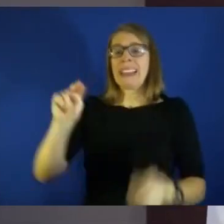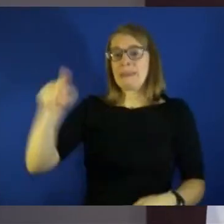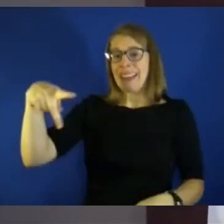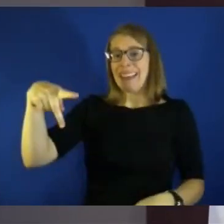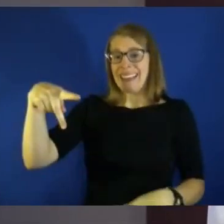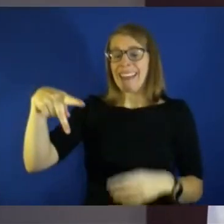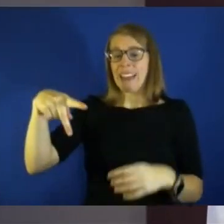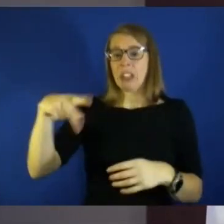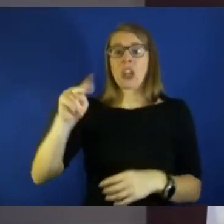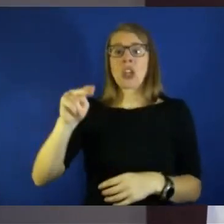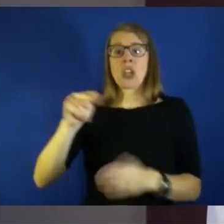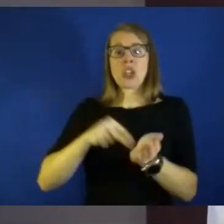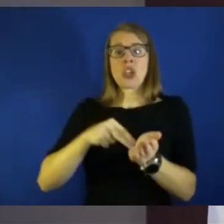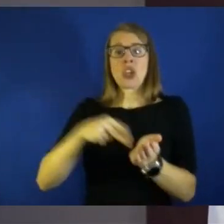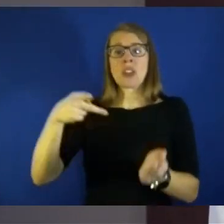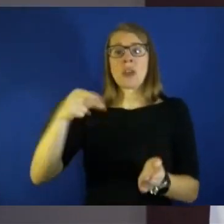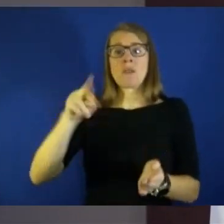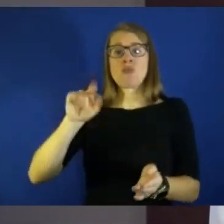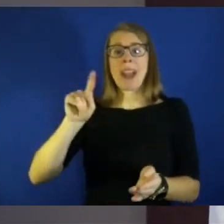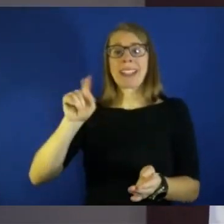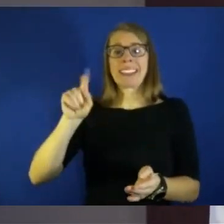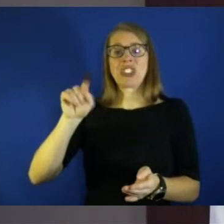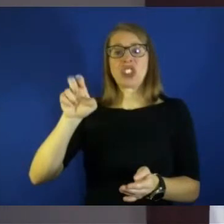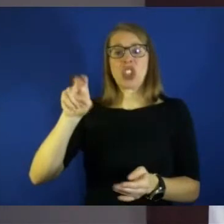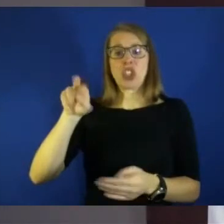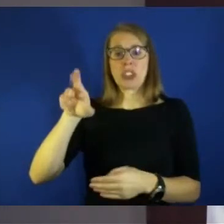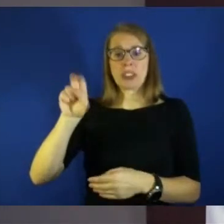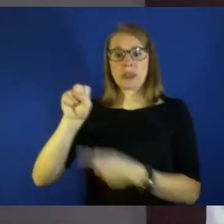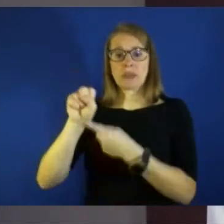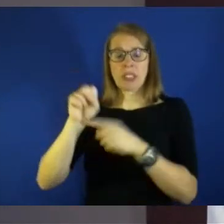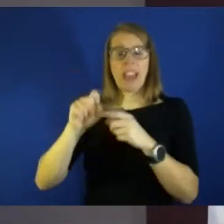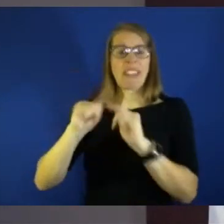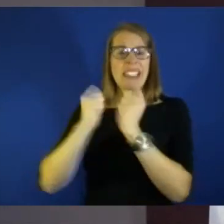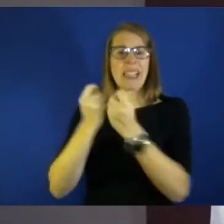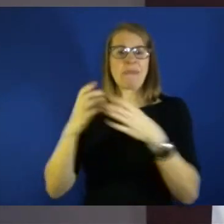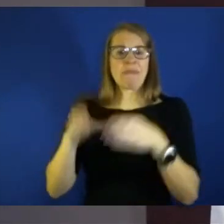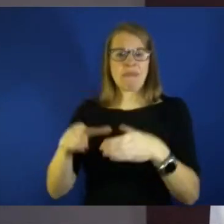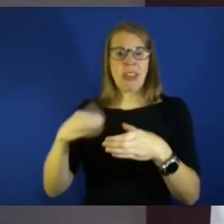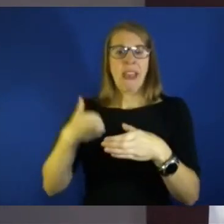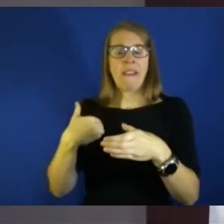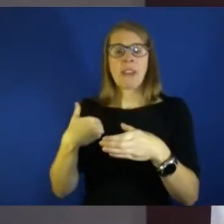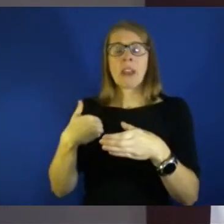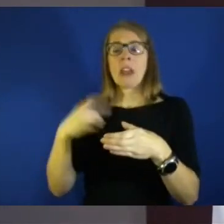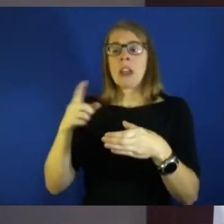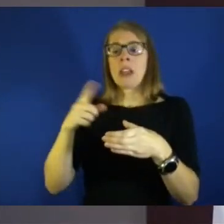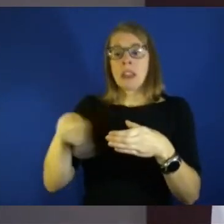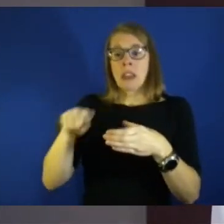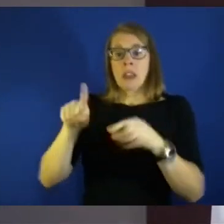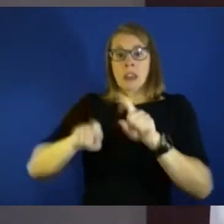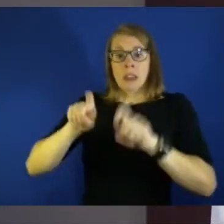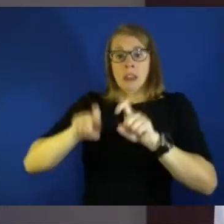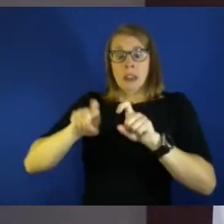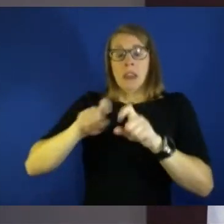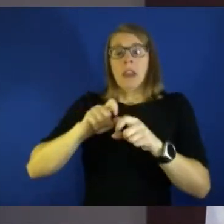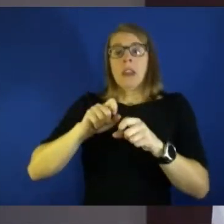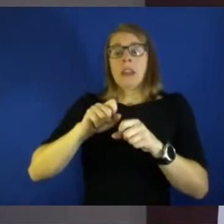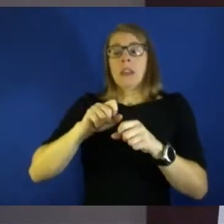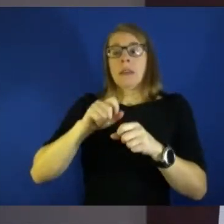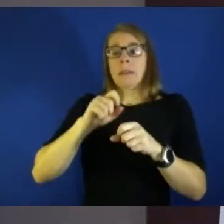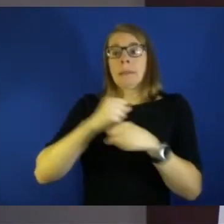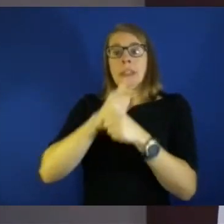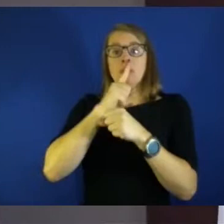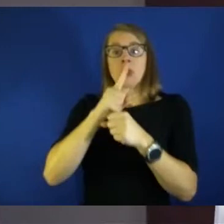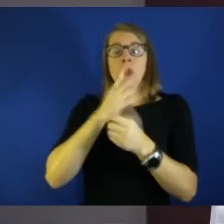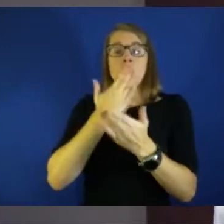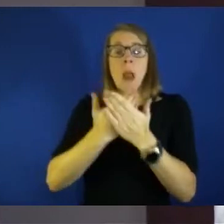that helps out with this. And they screen them and make sure they're well informed about the risks and potential